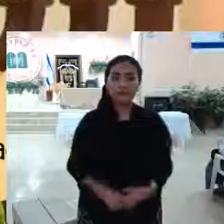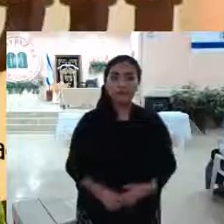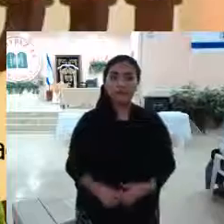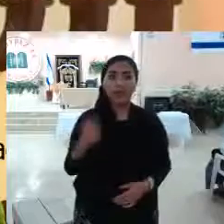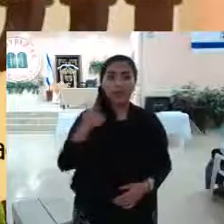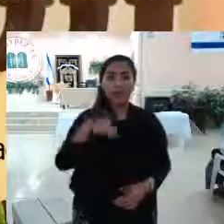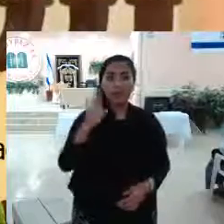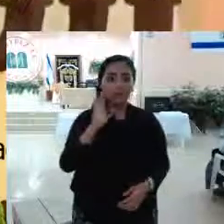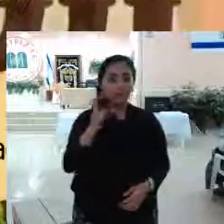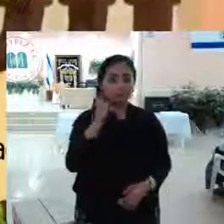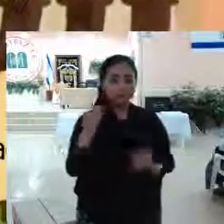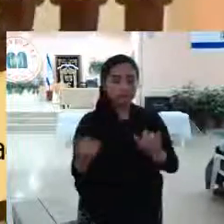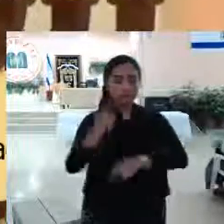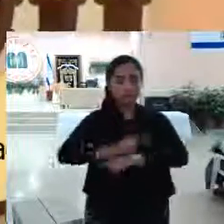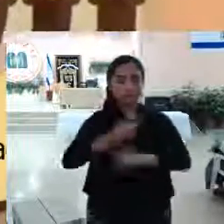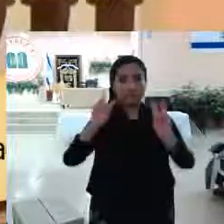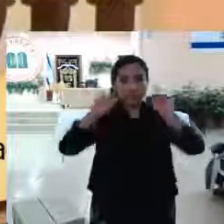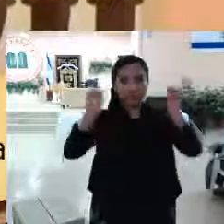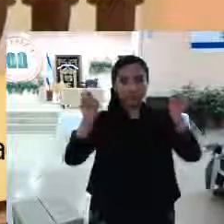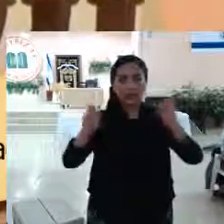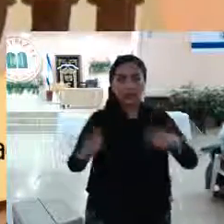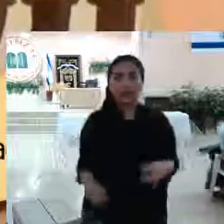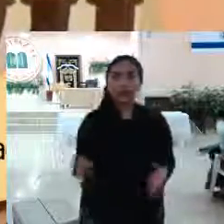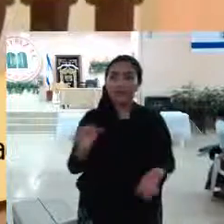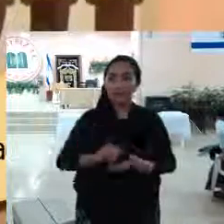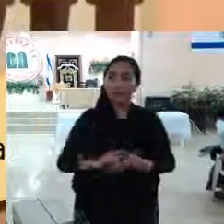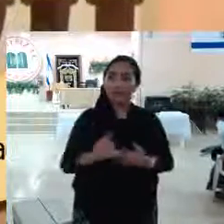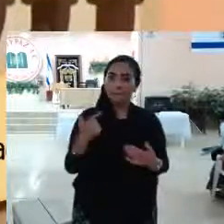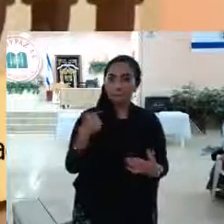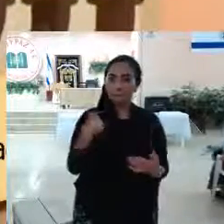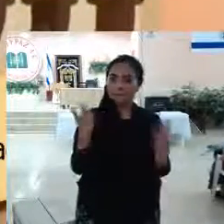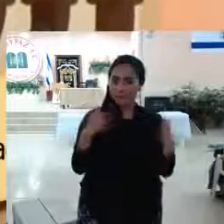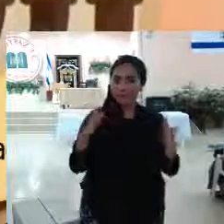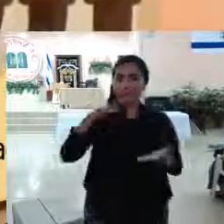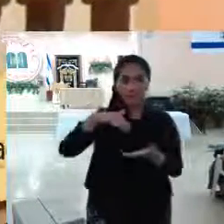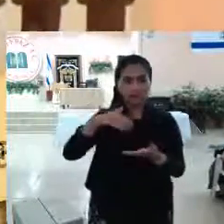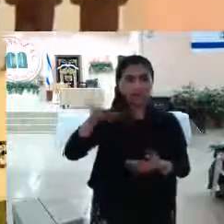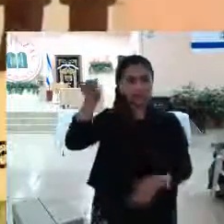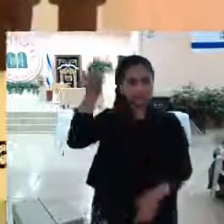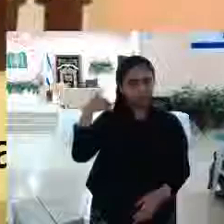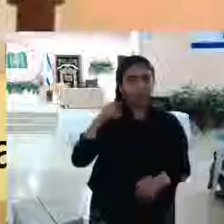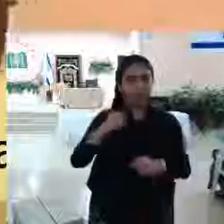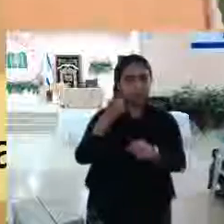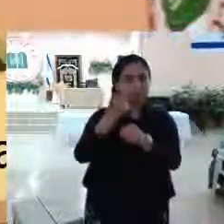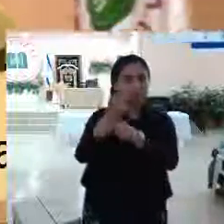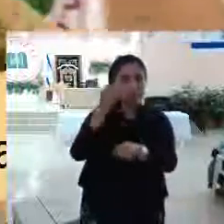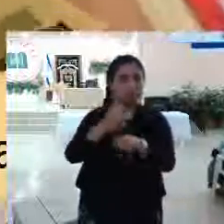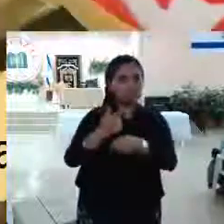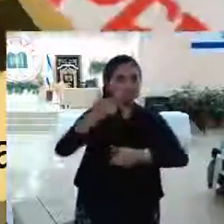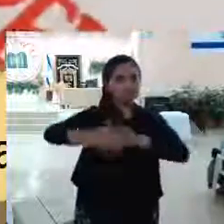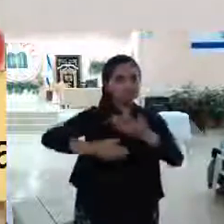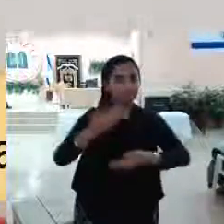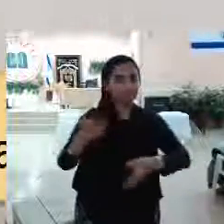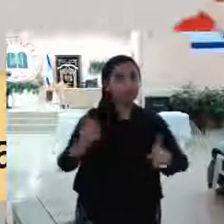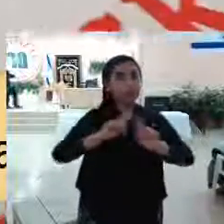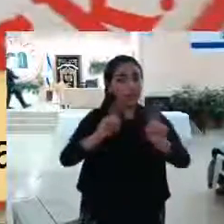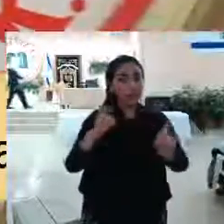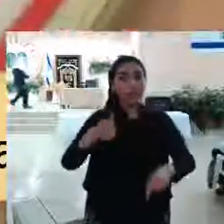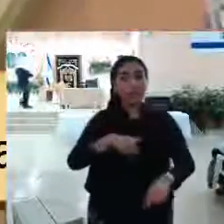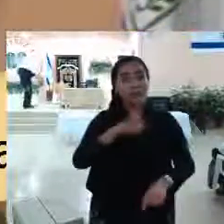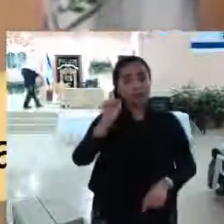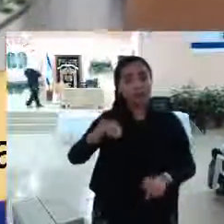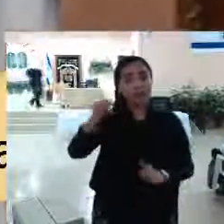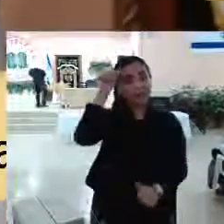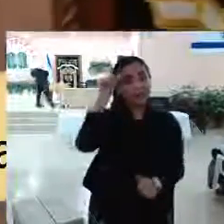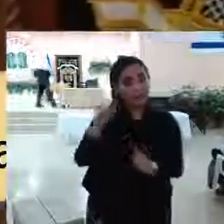free. Vamos a ver un We're tema going to see teaching que, bueno, ya lo that, hemos well, estudiado we have cada already año, studied it every year, pero tenemos que tener but